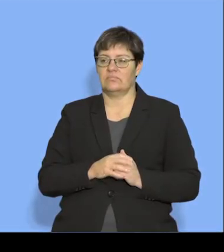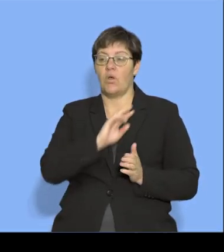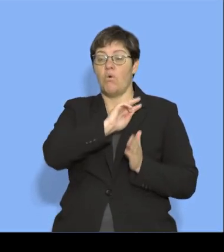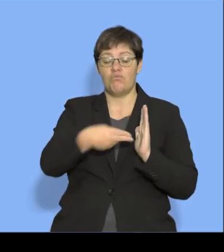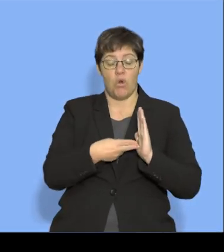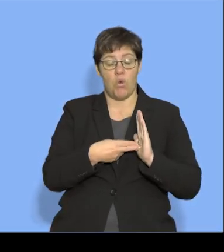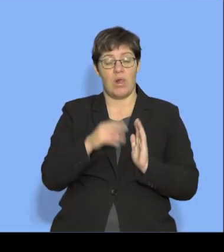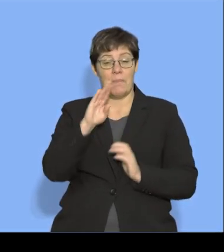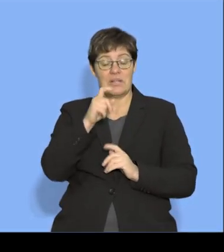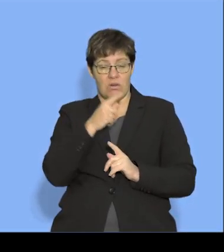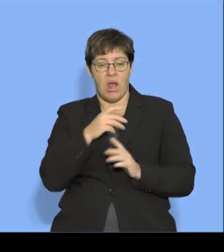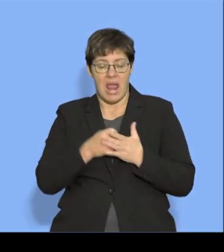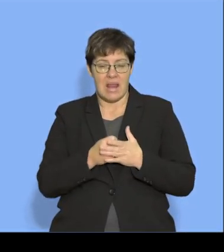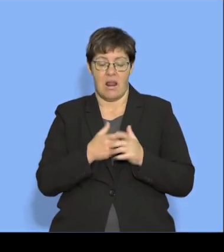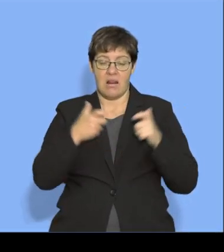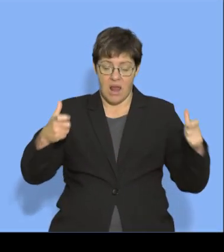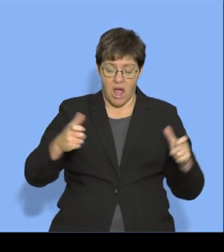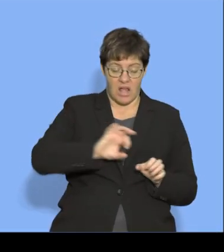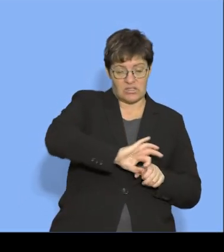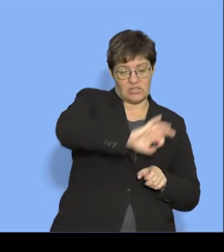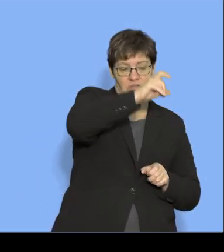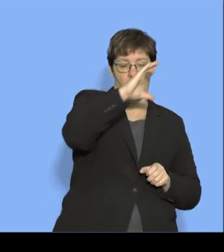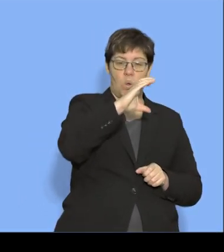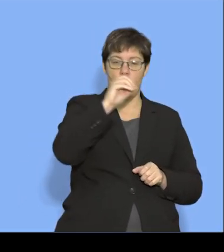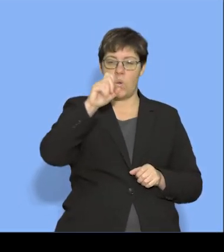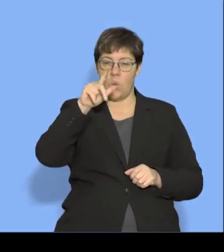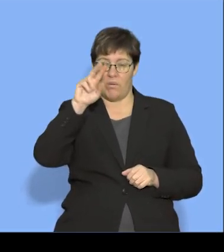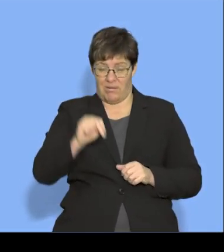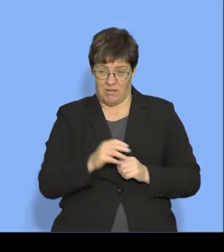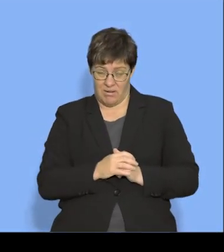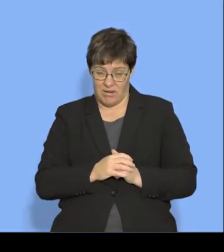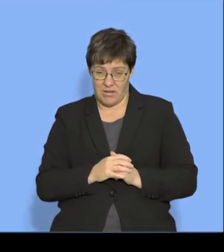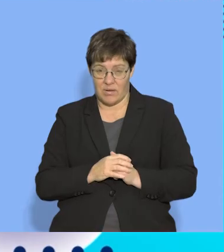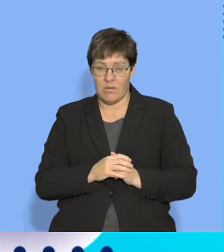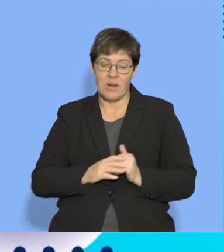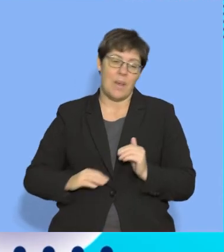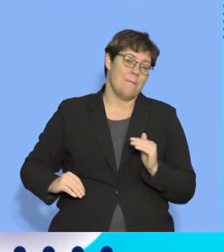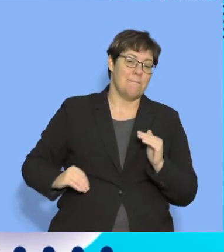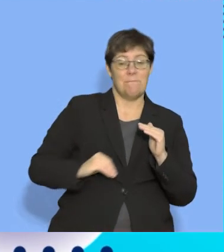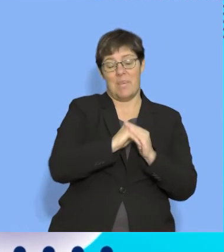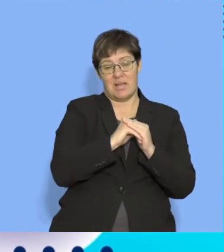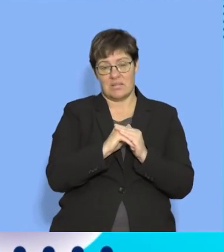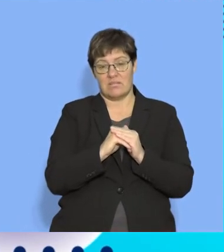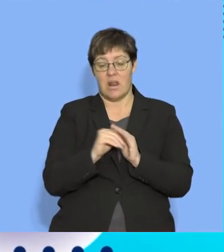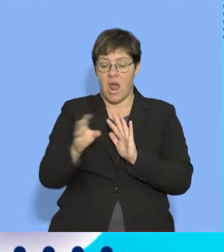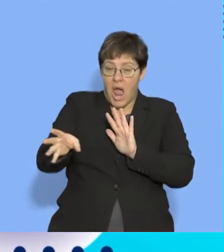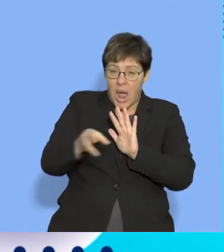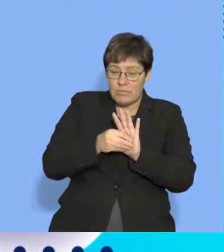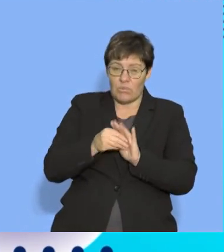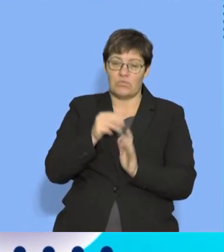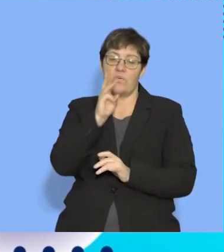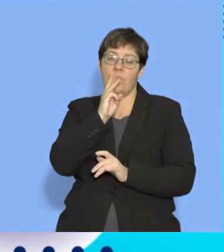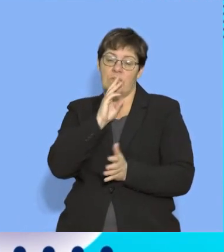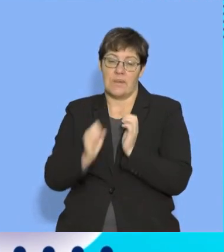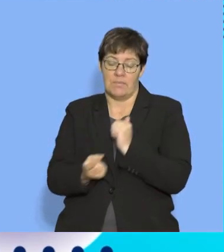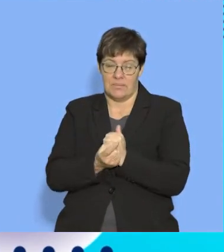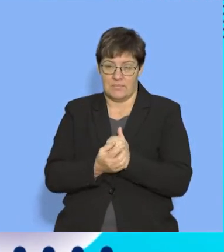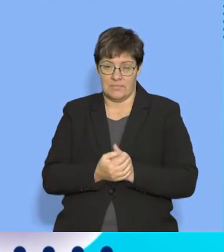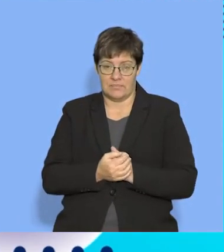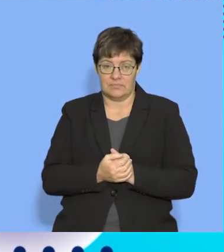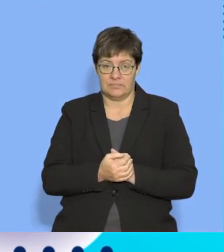The role of bacteria in the large intestine. When we look at the large intestine, this is where maximum amount of the absorption of